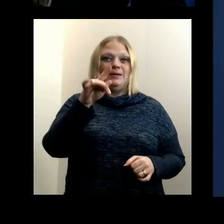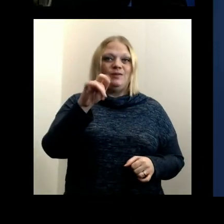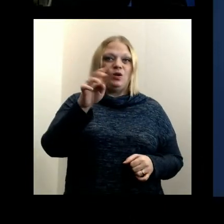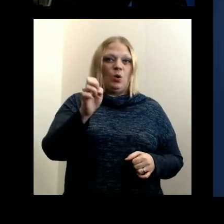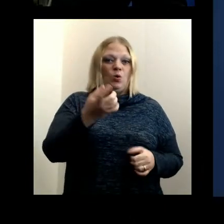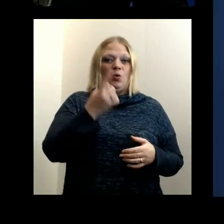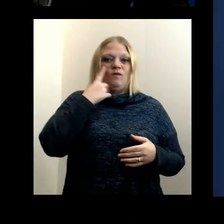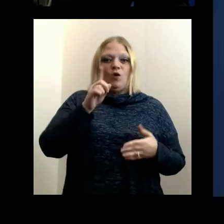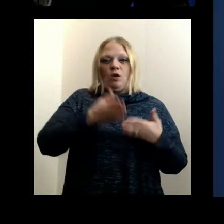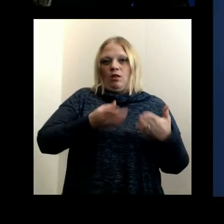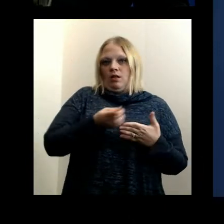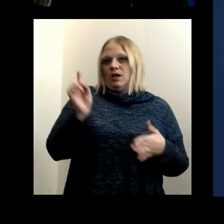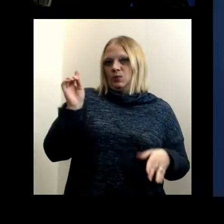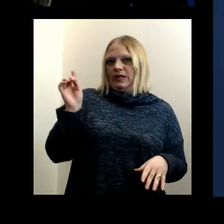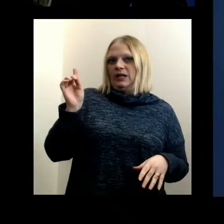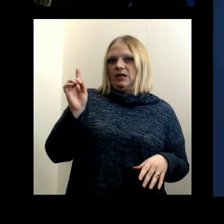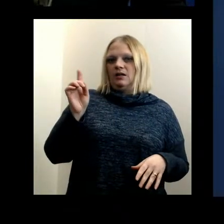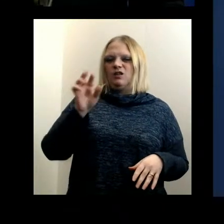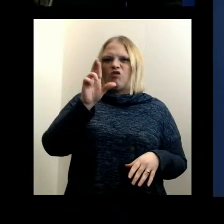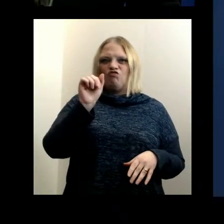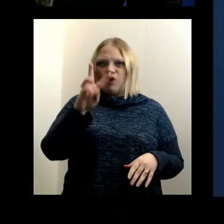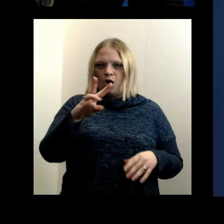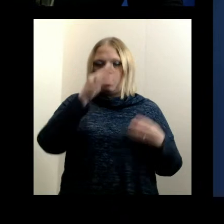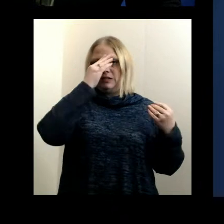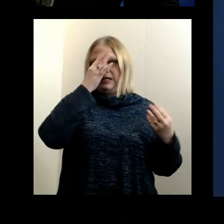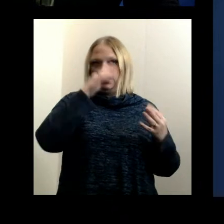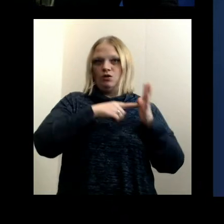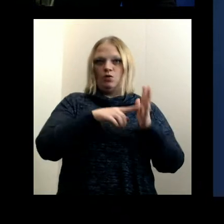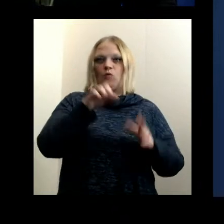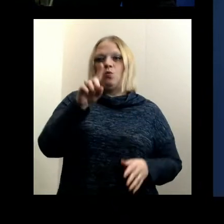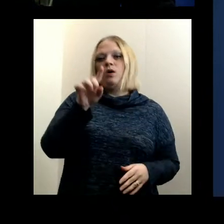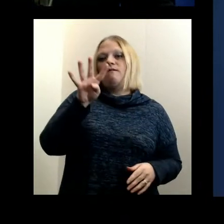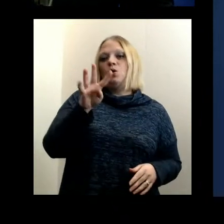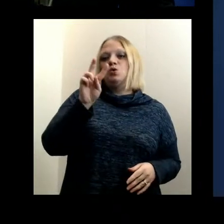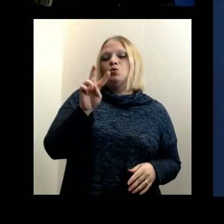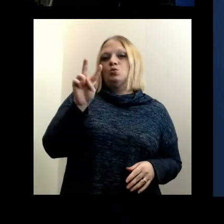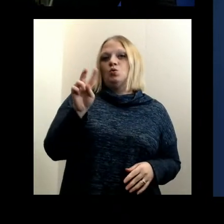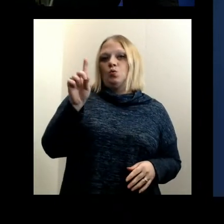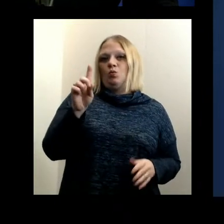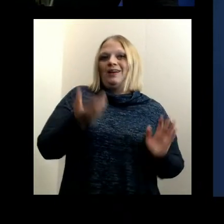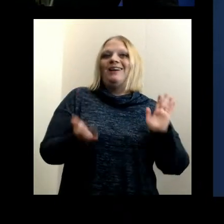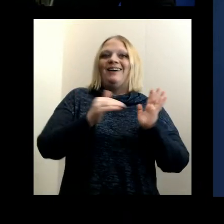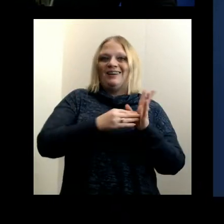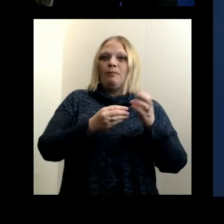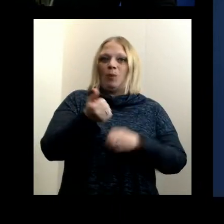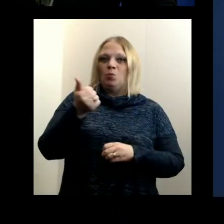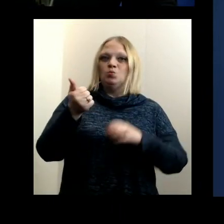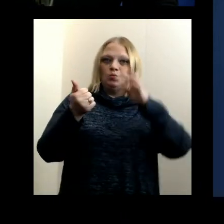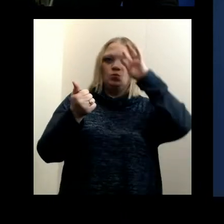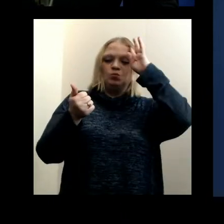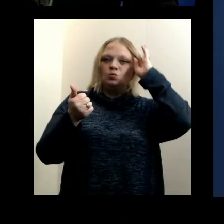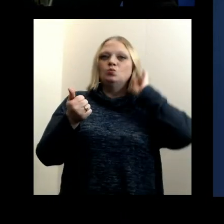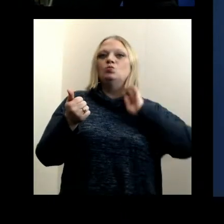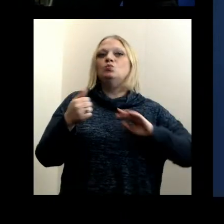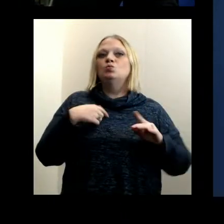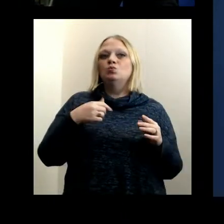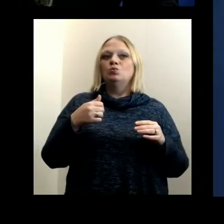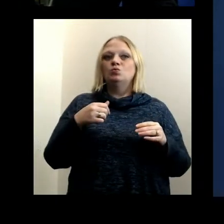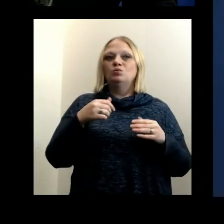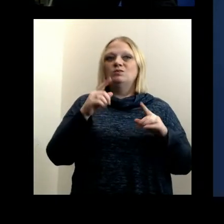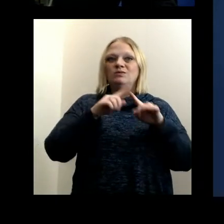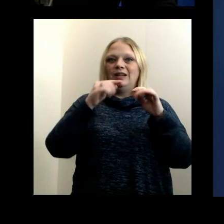December 19th. The raw data shows that the 14221 zip code once again had the most cases, but you will note it's under